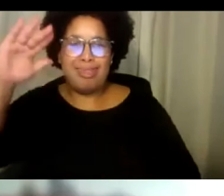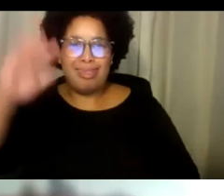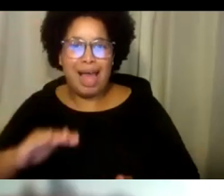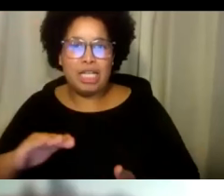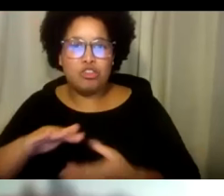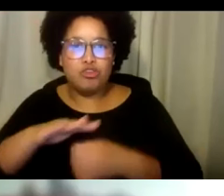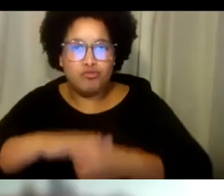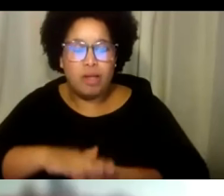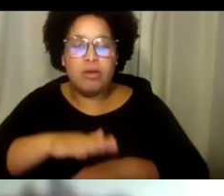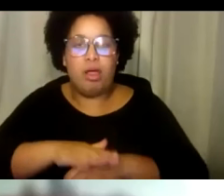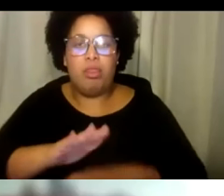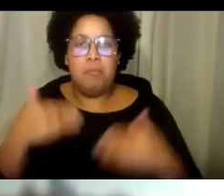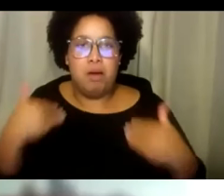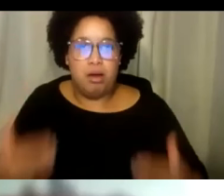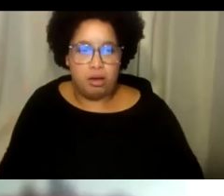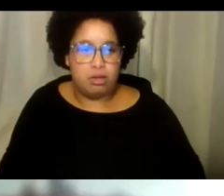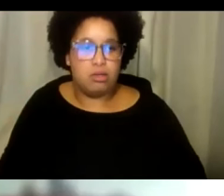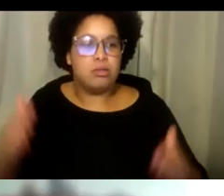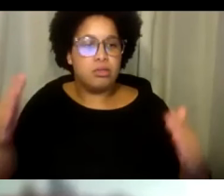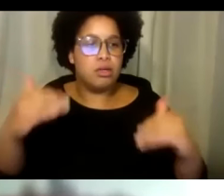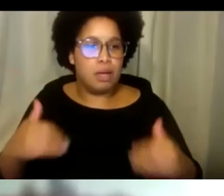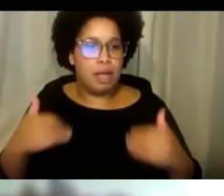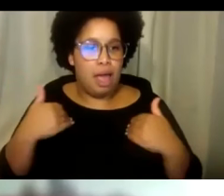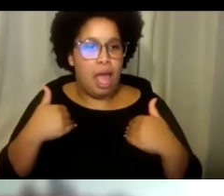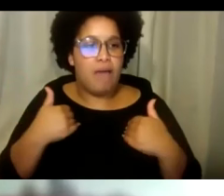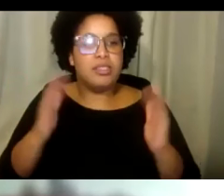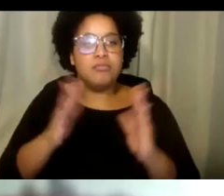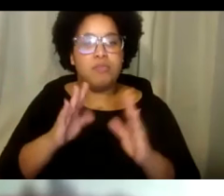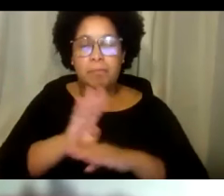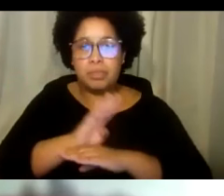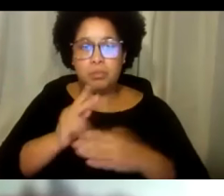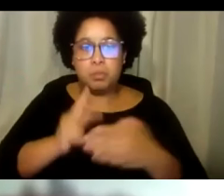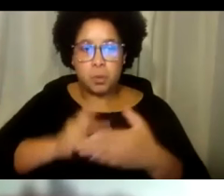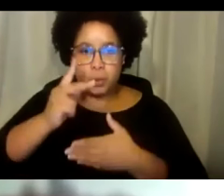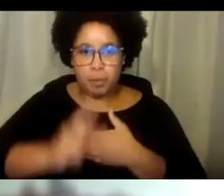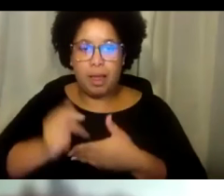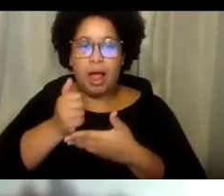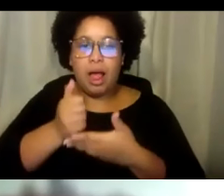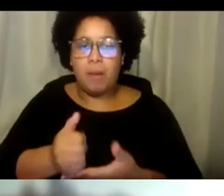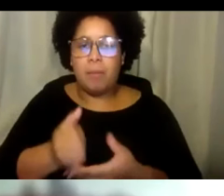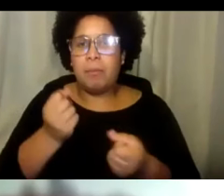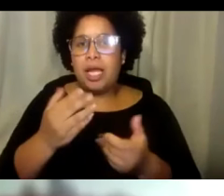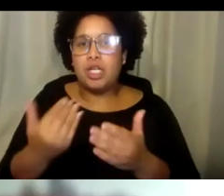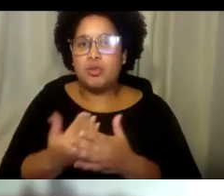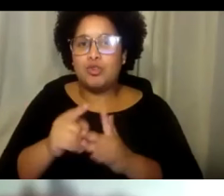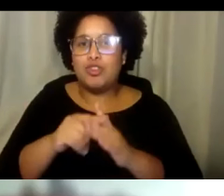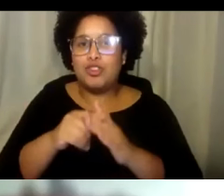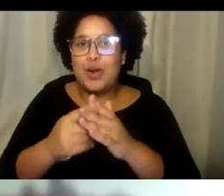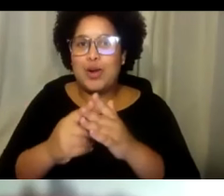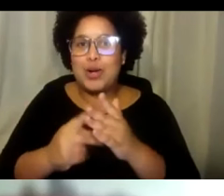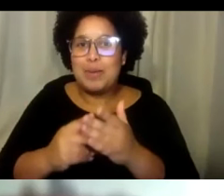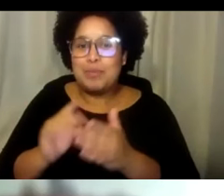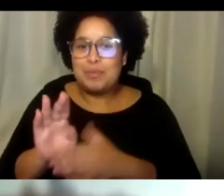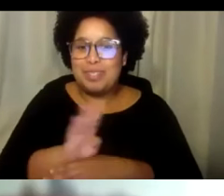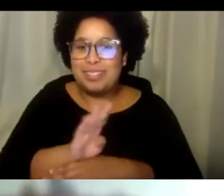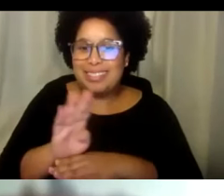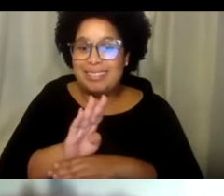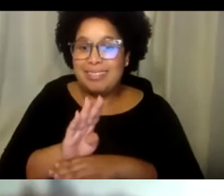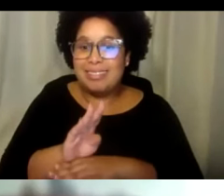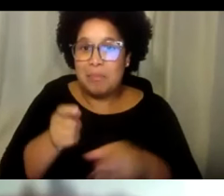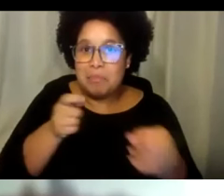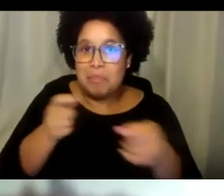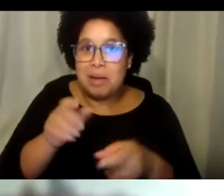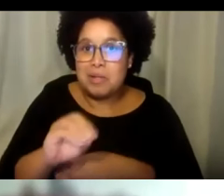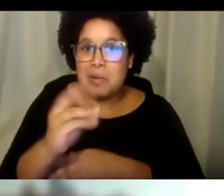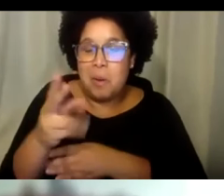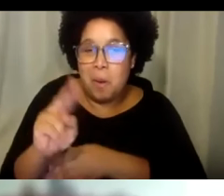body. We have a small business program, which helps many of our participants start and manage